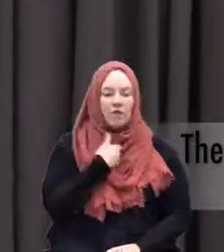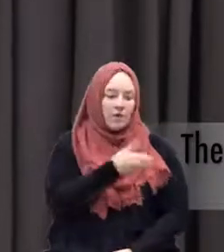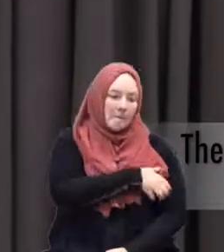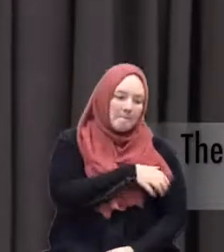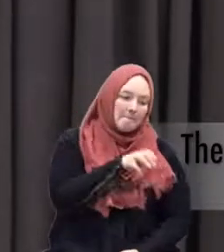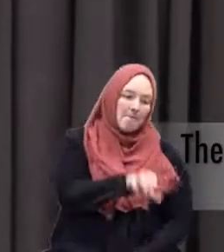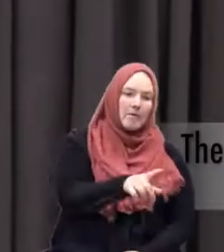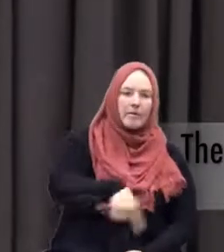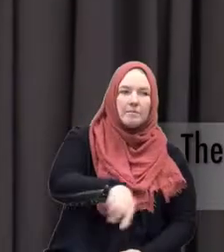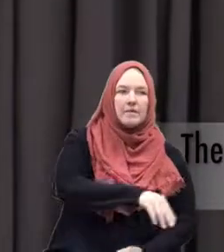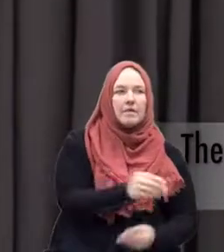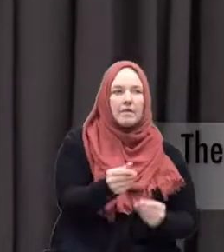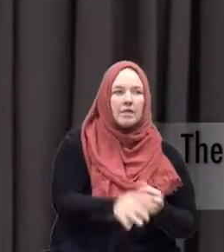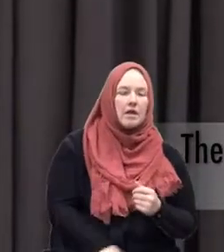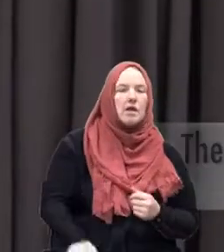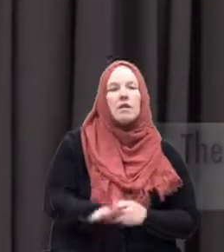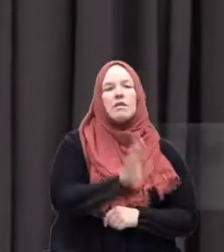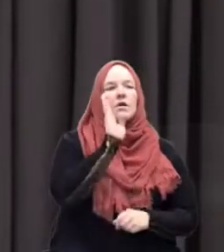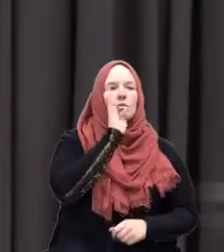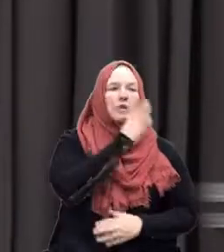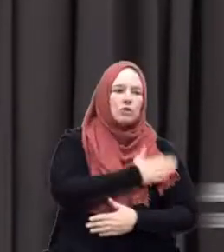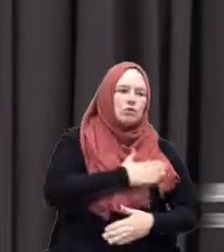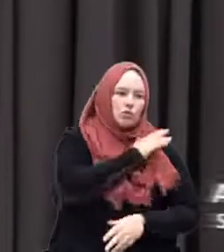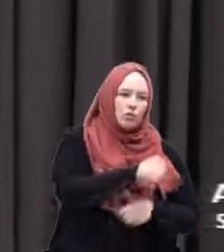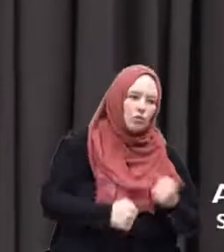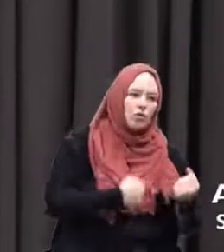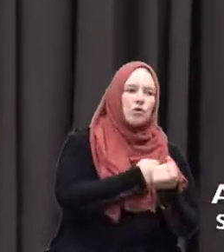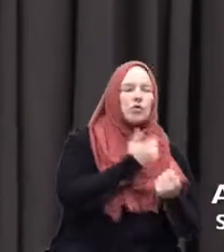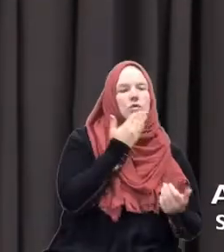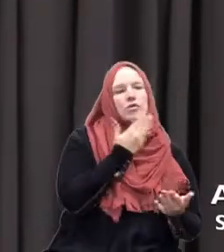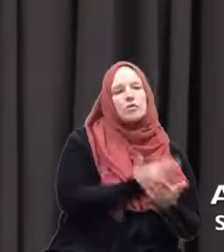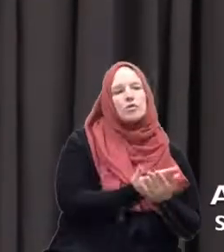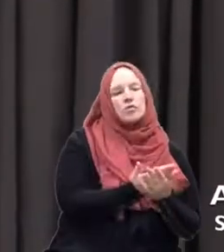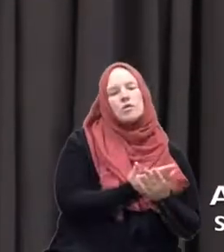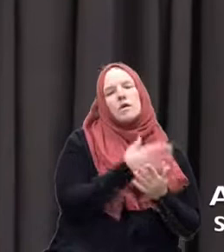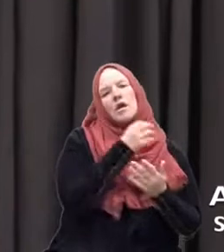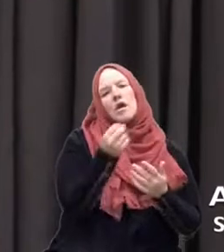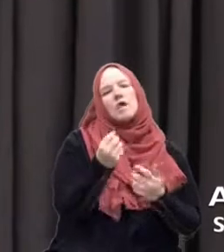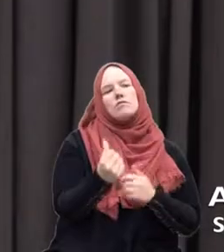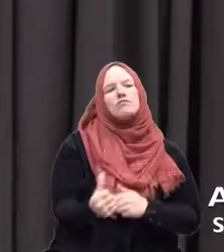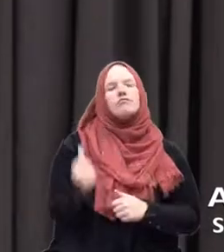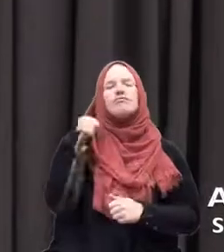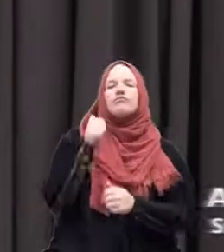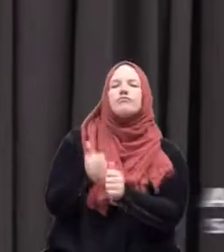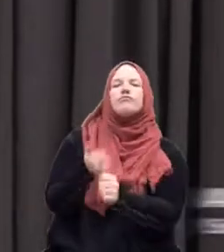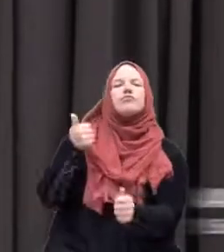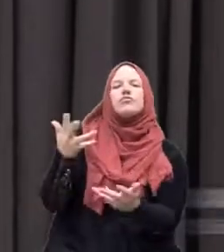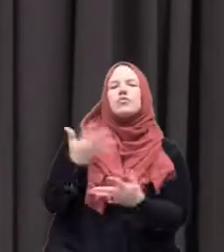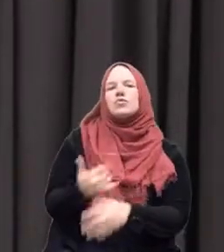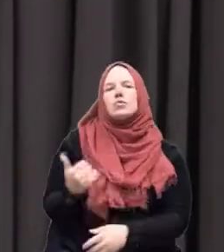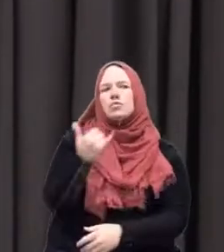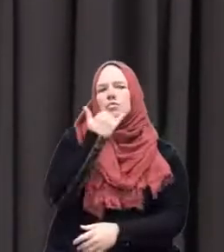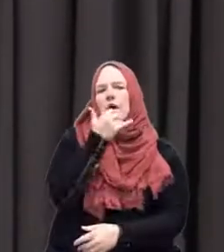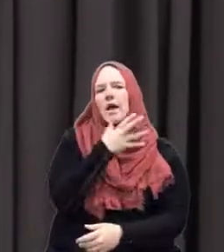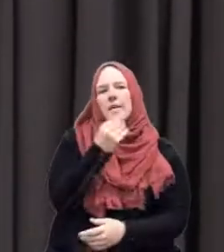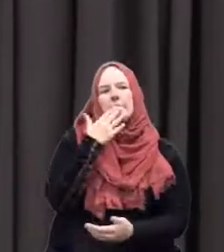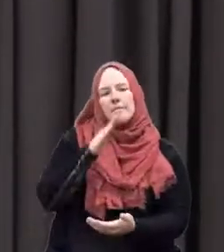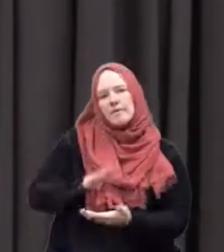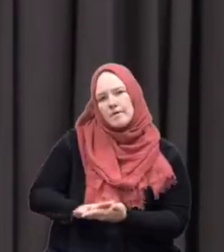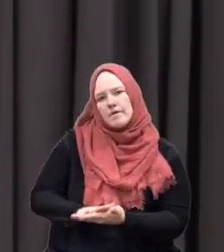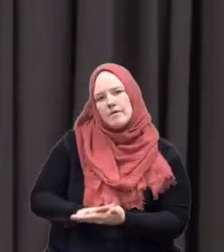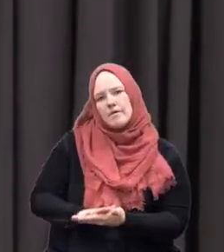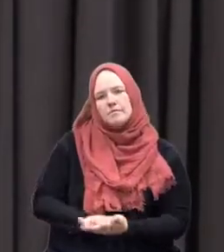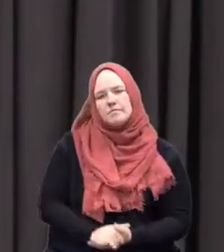we empower them in the land, they will enjoin the good and denounce and forbid what is wrong and